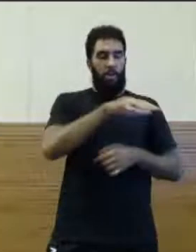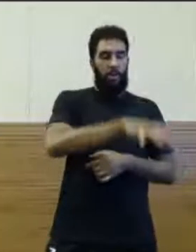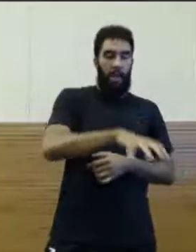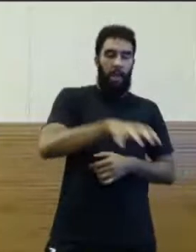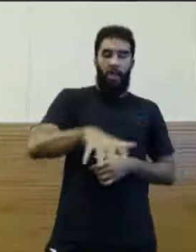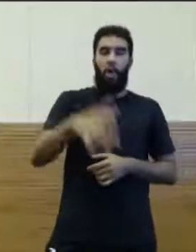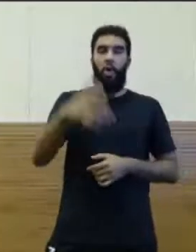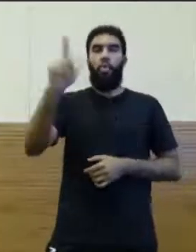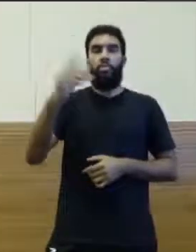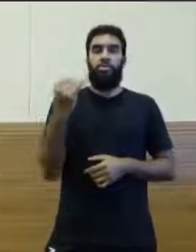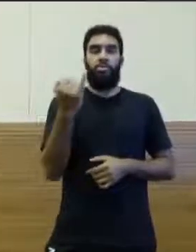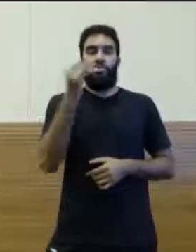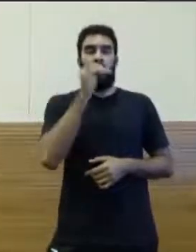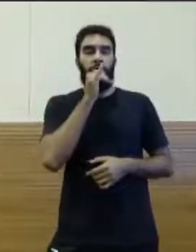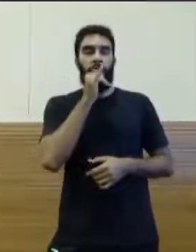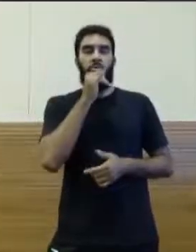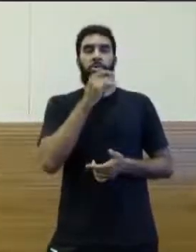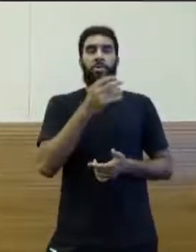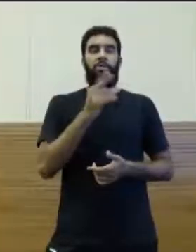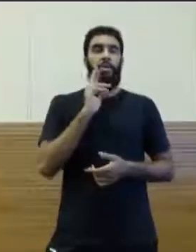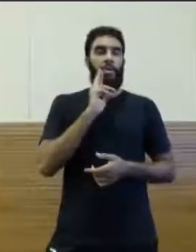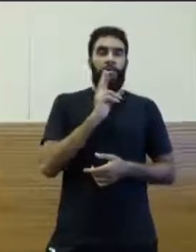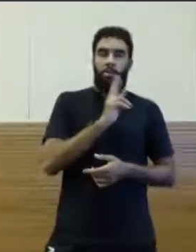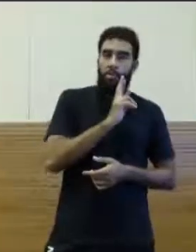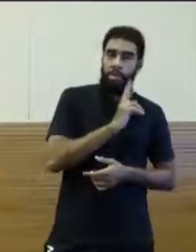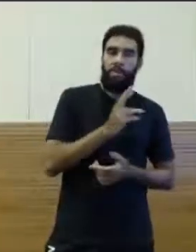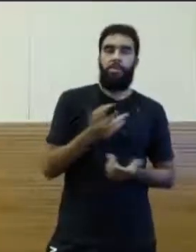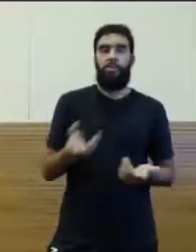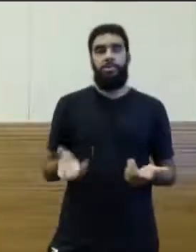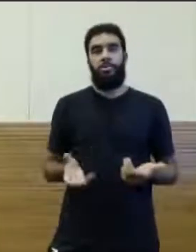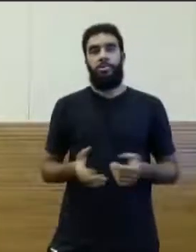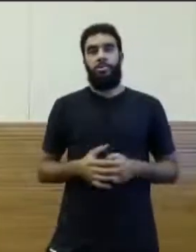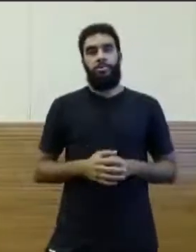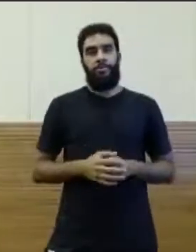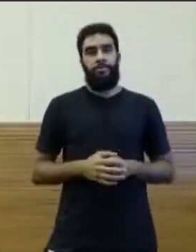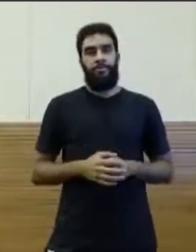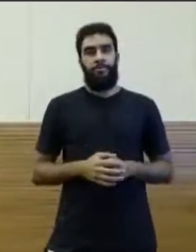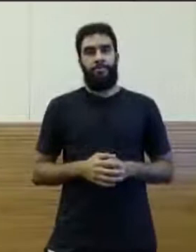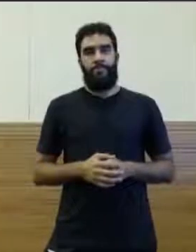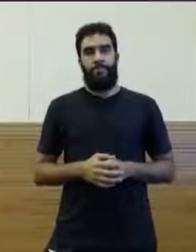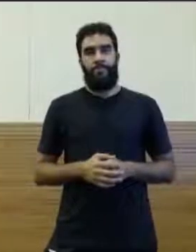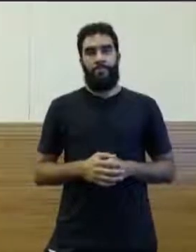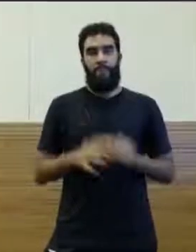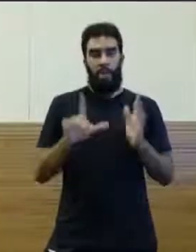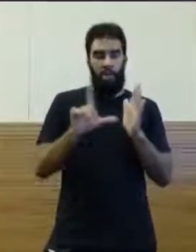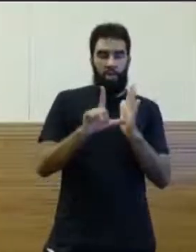healthy establishments like restaurants,